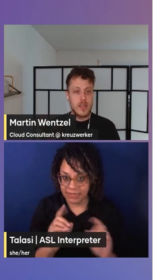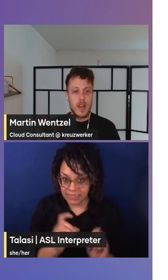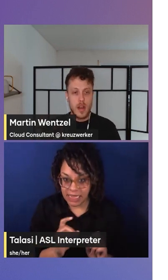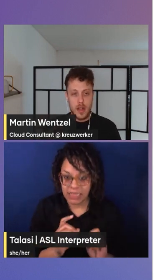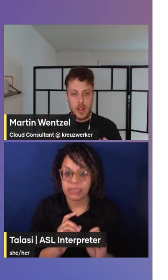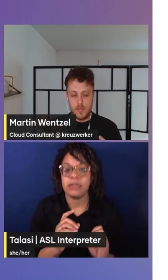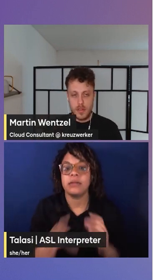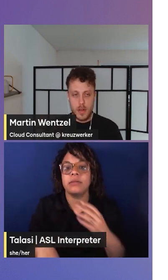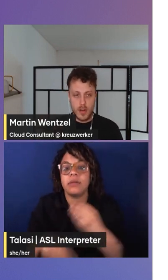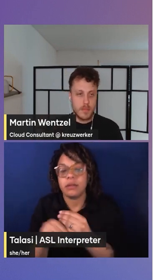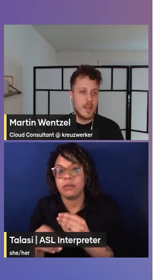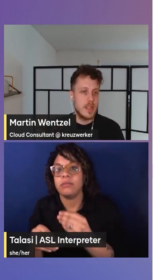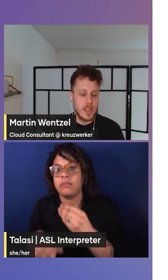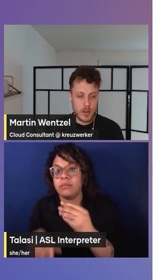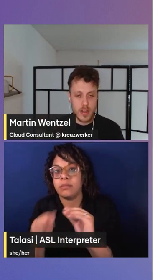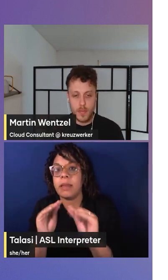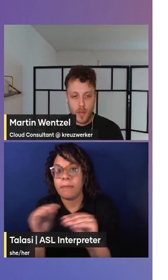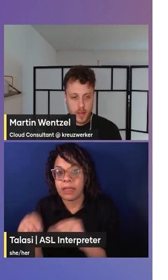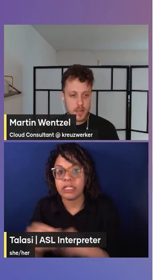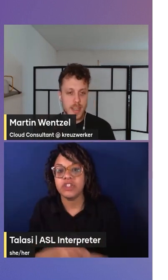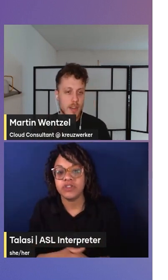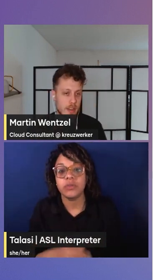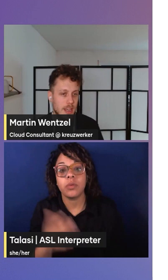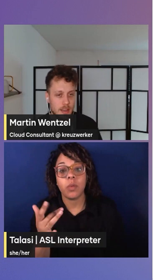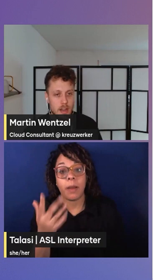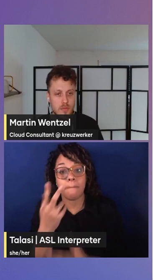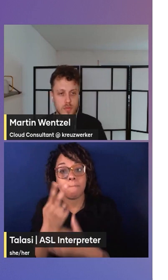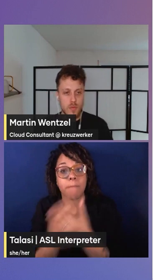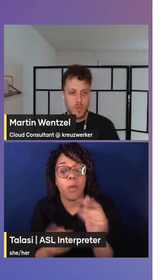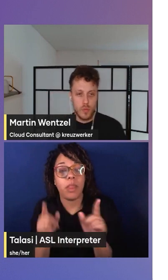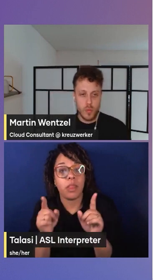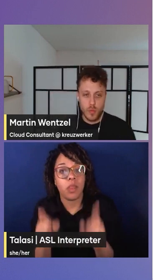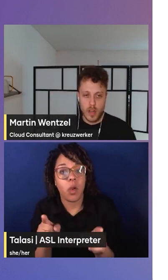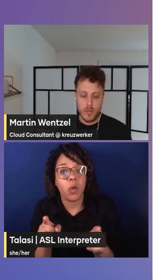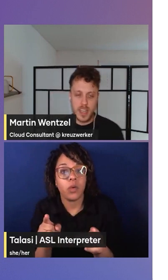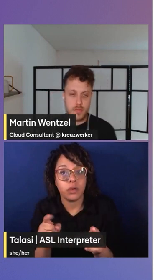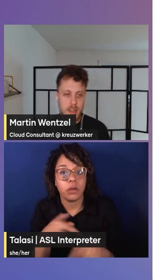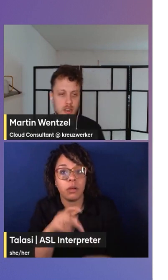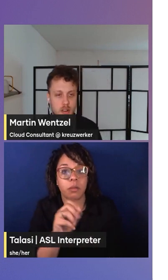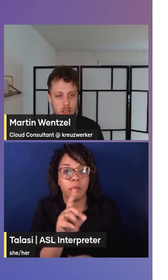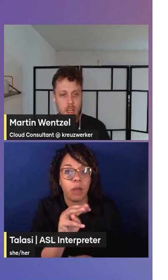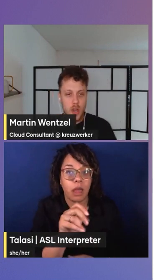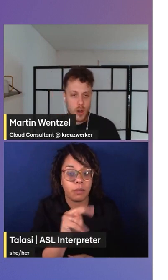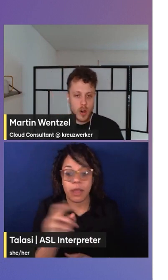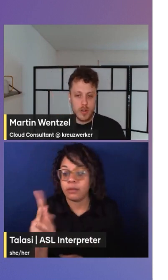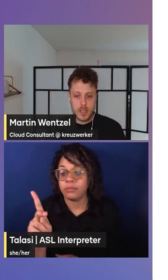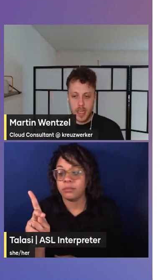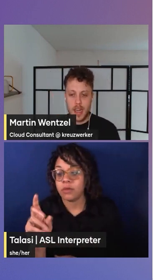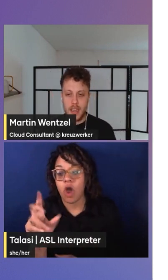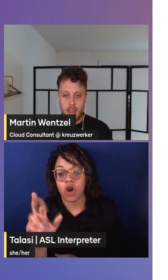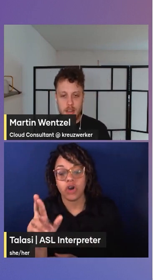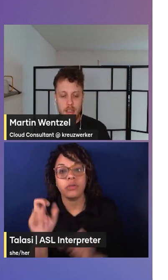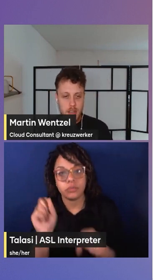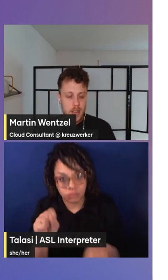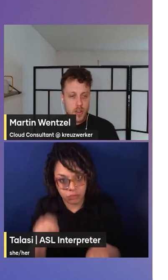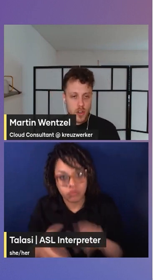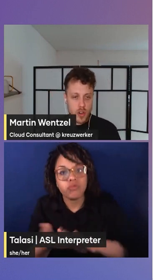course, Podman and Docker, they both say, okay, we can run